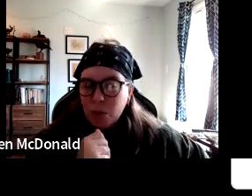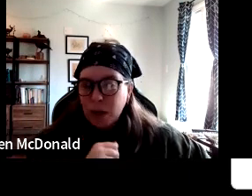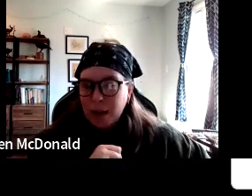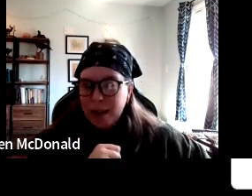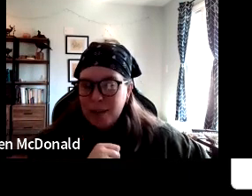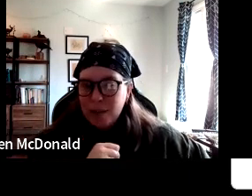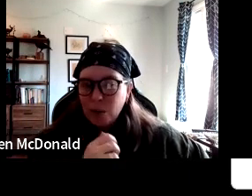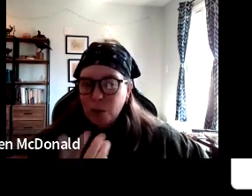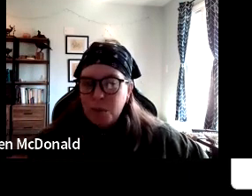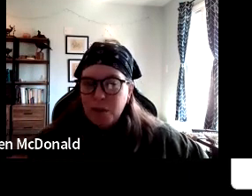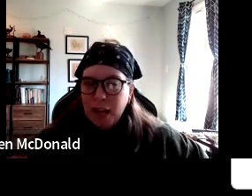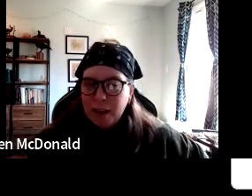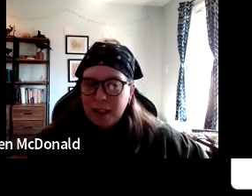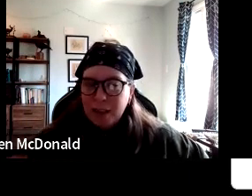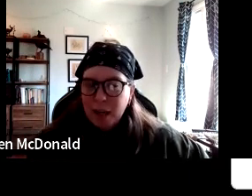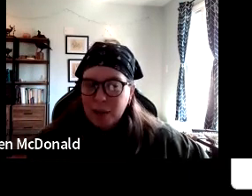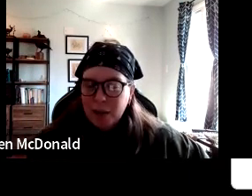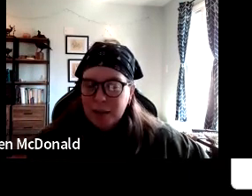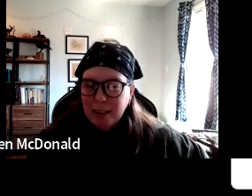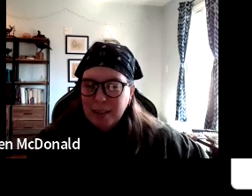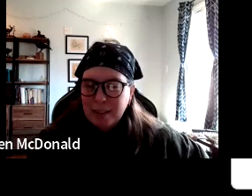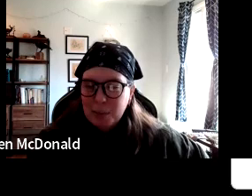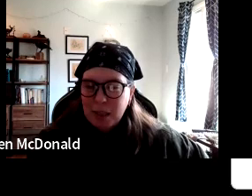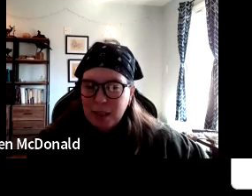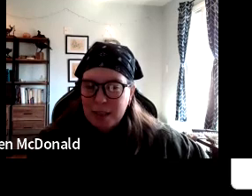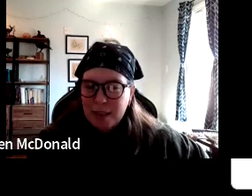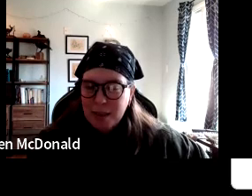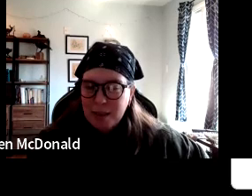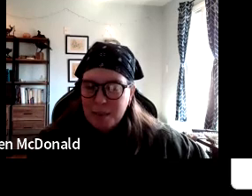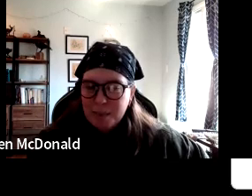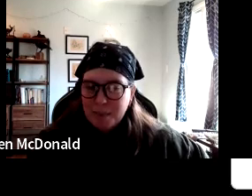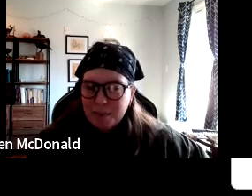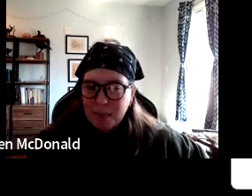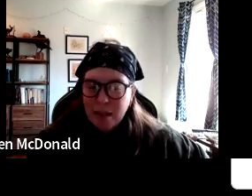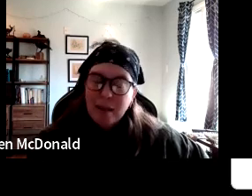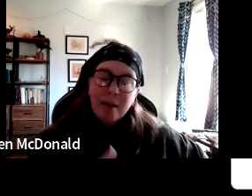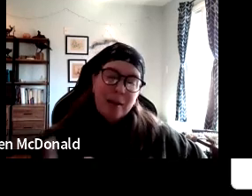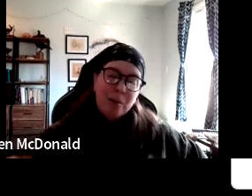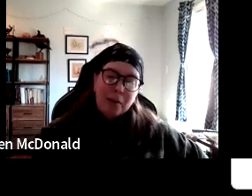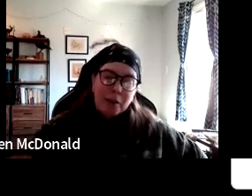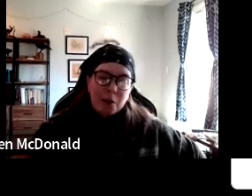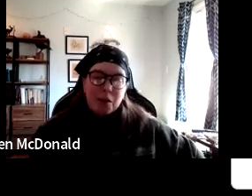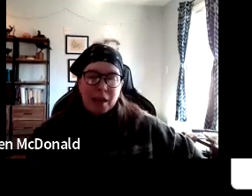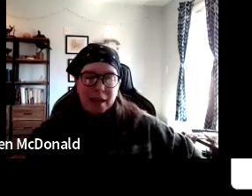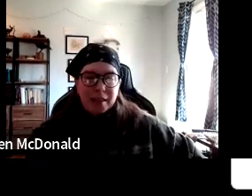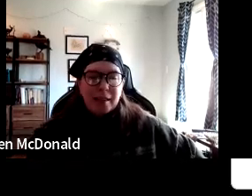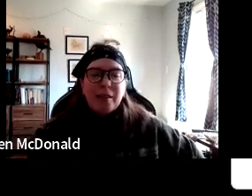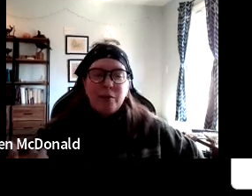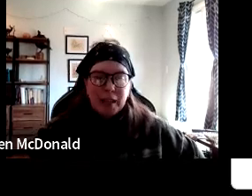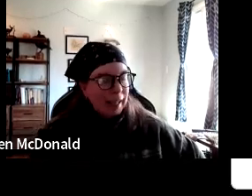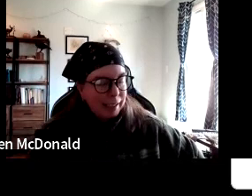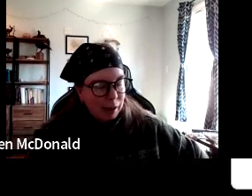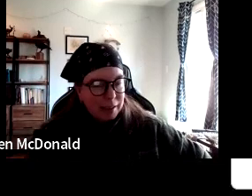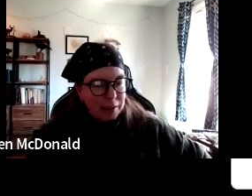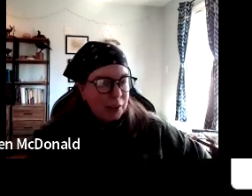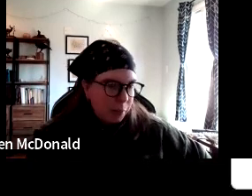Would it rise or would it be flat like a cracker? Any ideas? Well, if you said